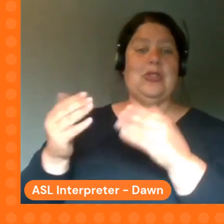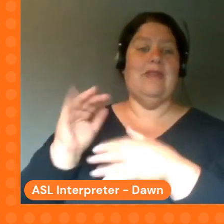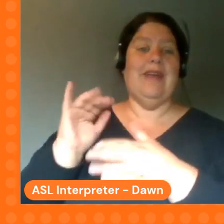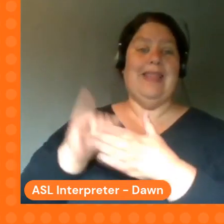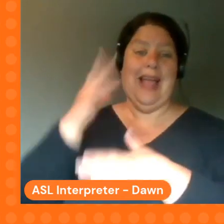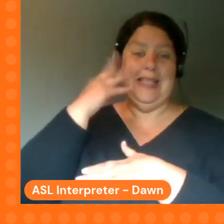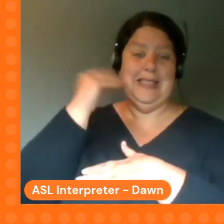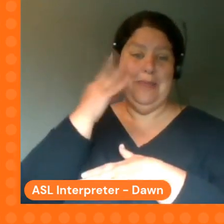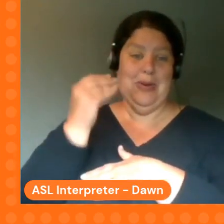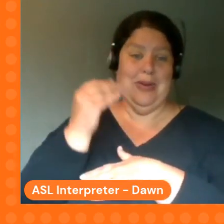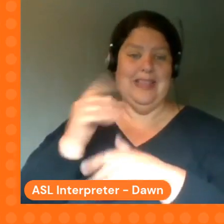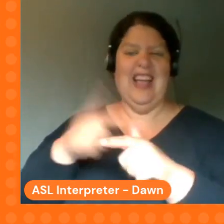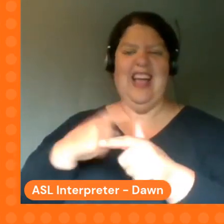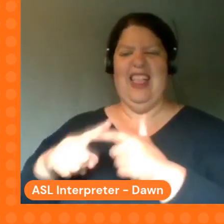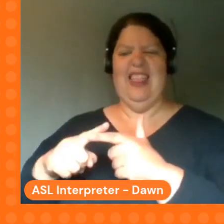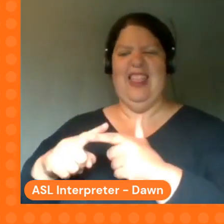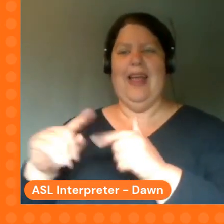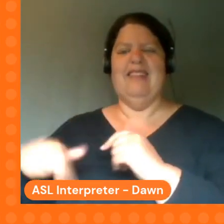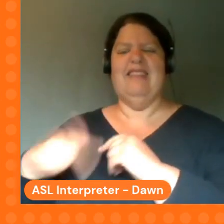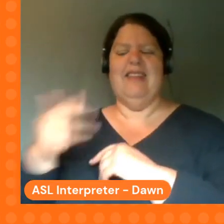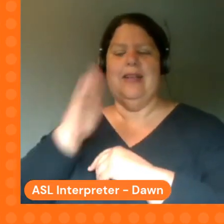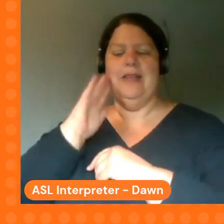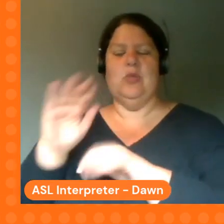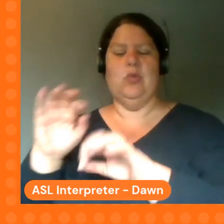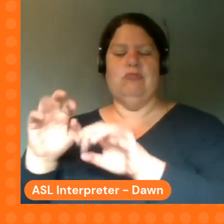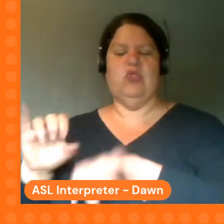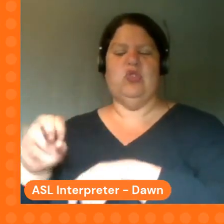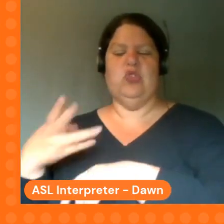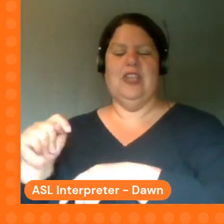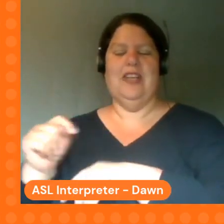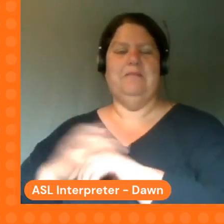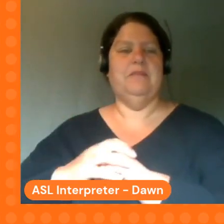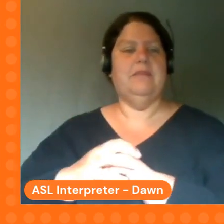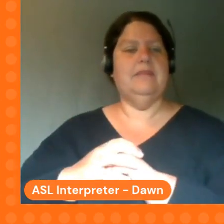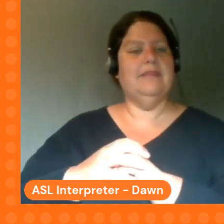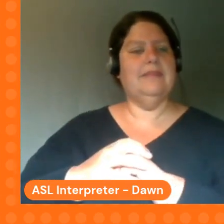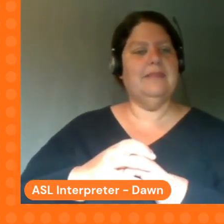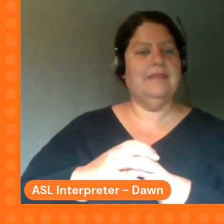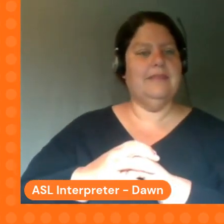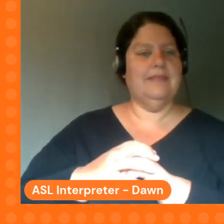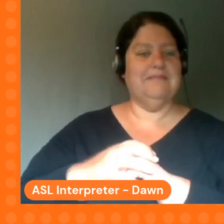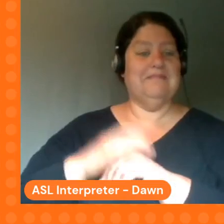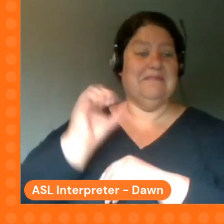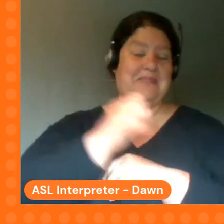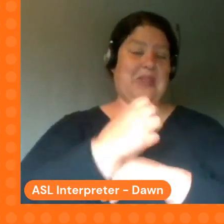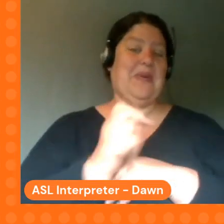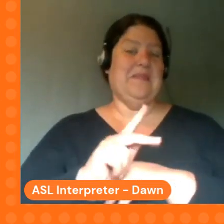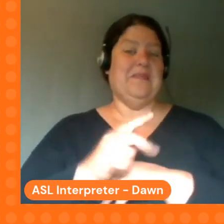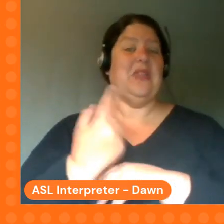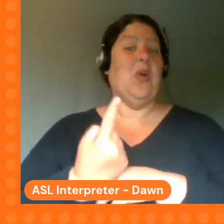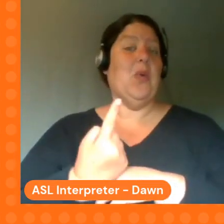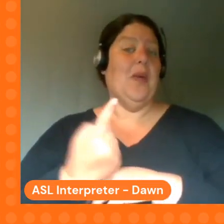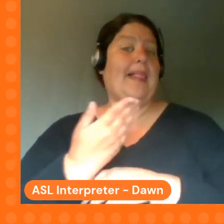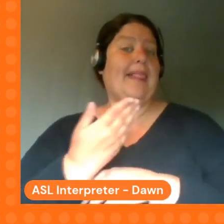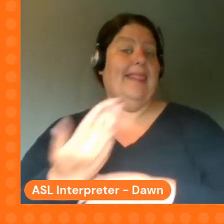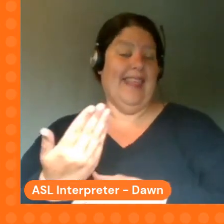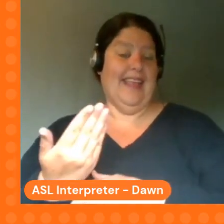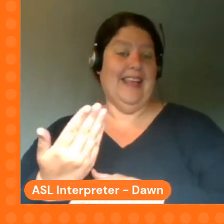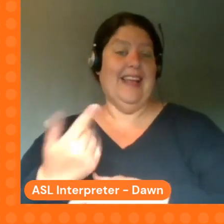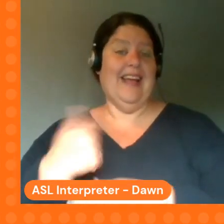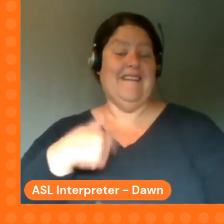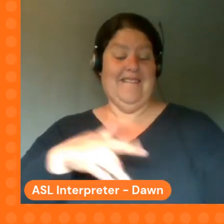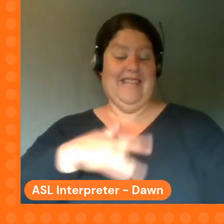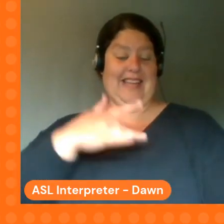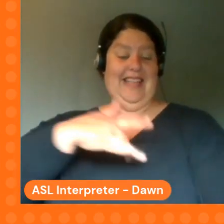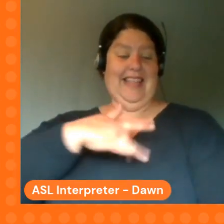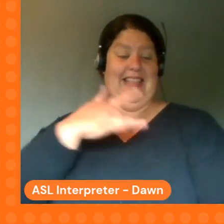chat questions. Yeah. So basically, the one thing that I would feel that would